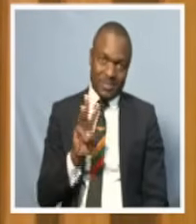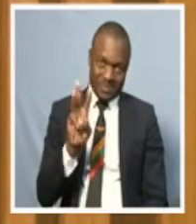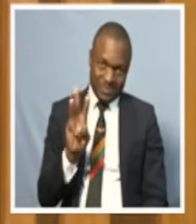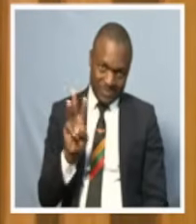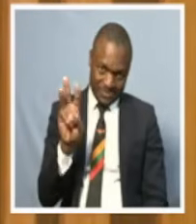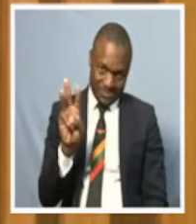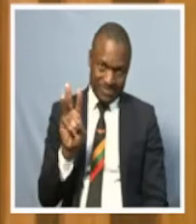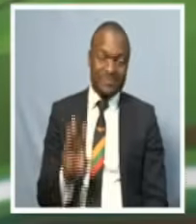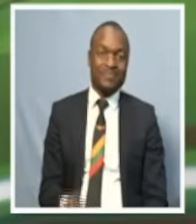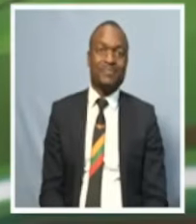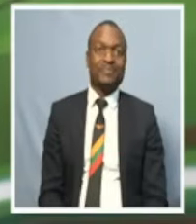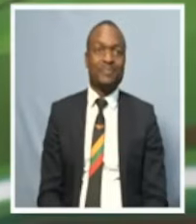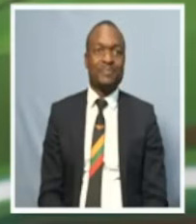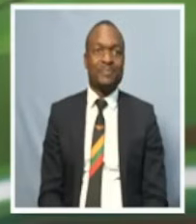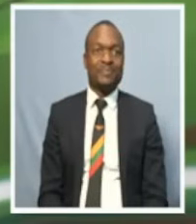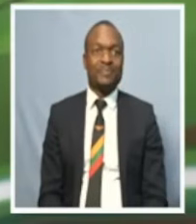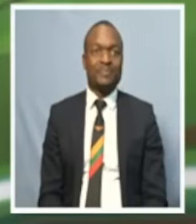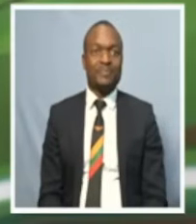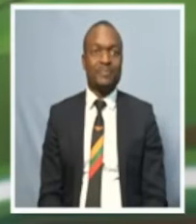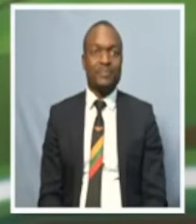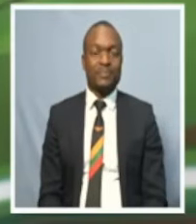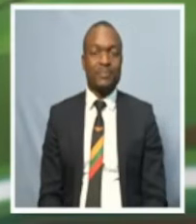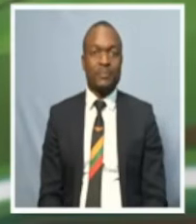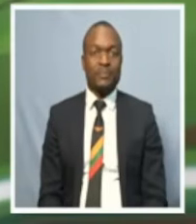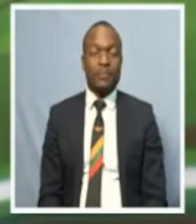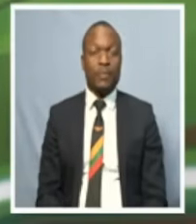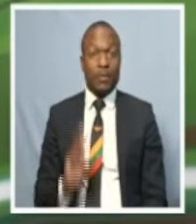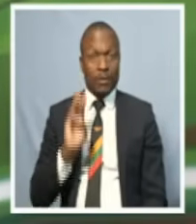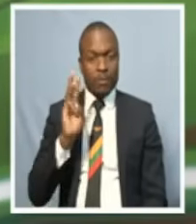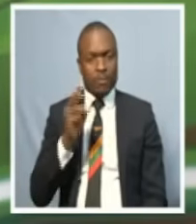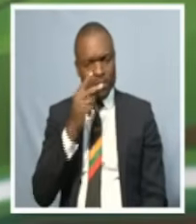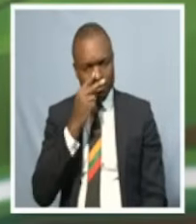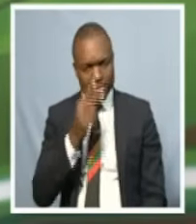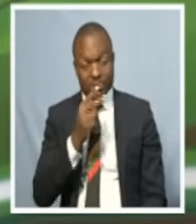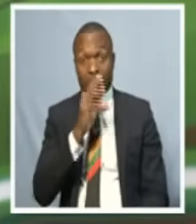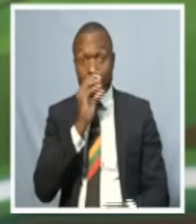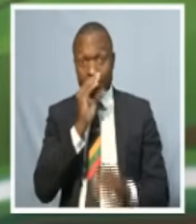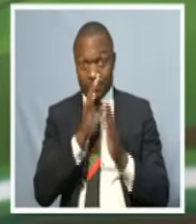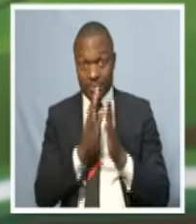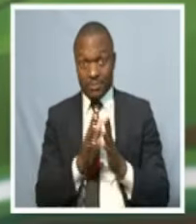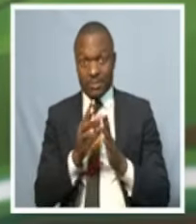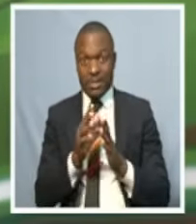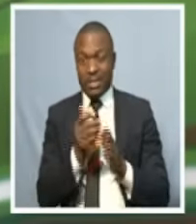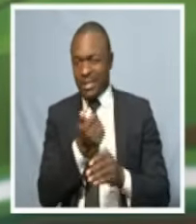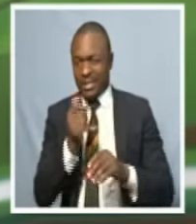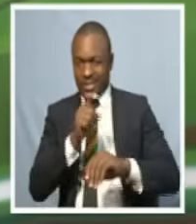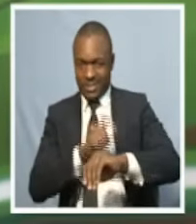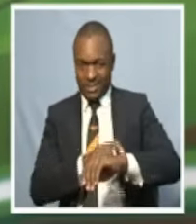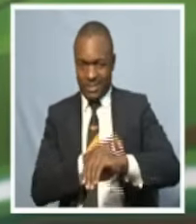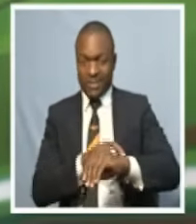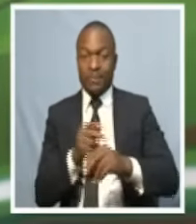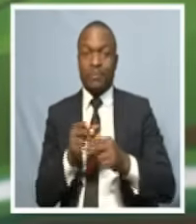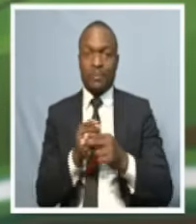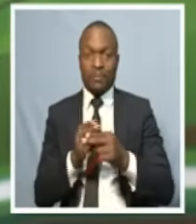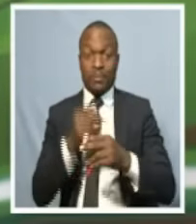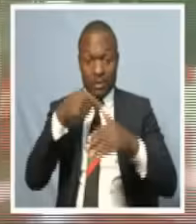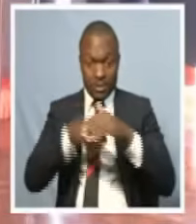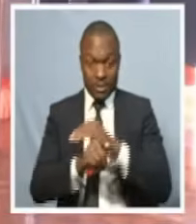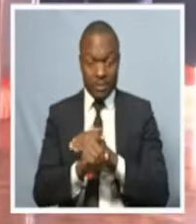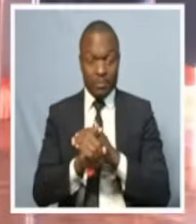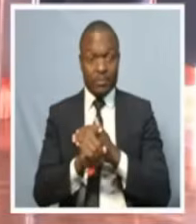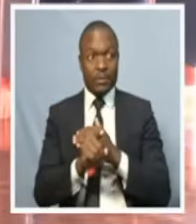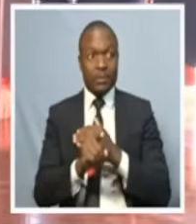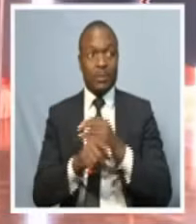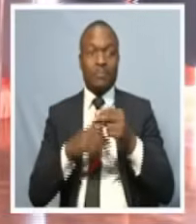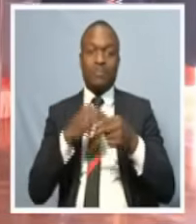www.parliament.gov.za. Okay, and in a short while we do expect to see Madam Speaker's procession making its way to the chamber, and once we see